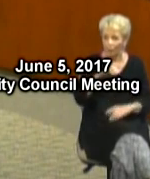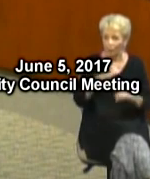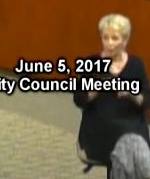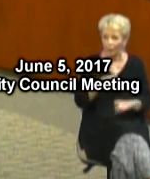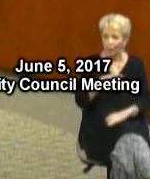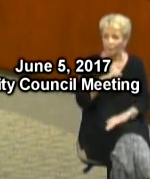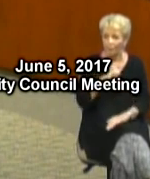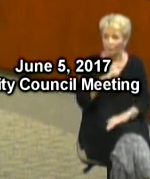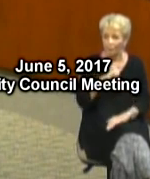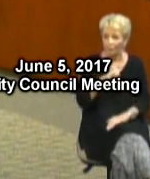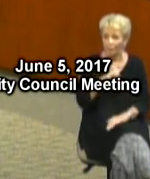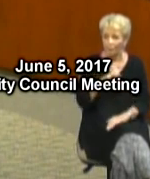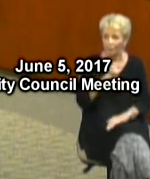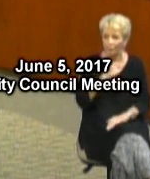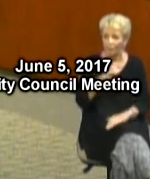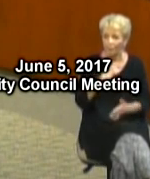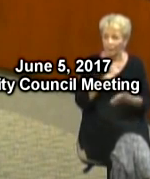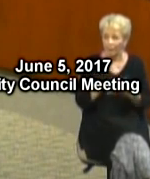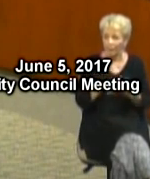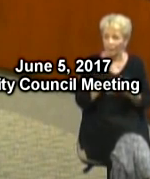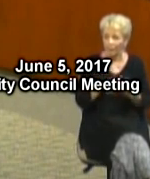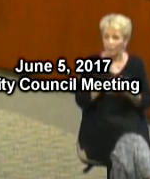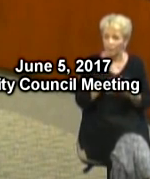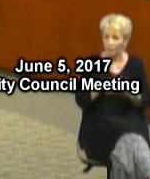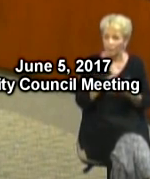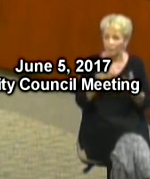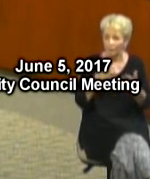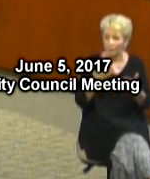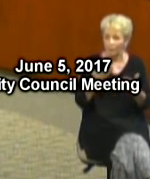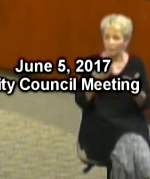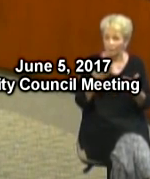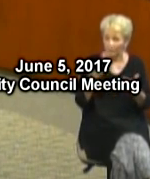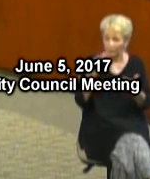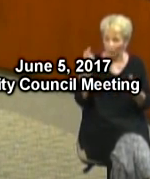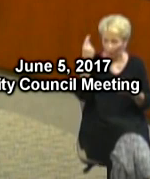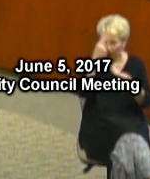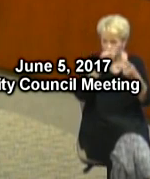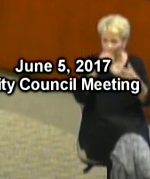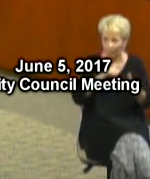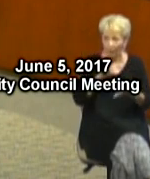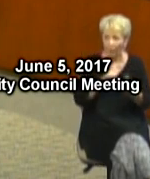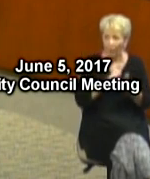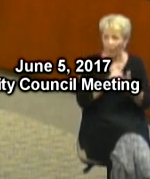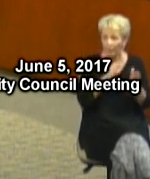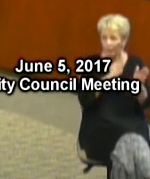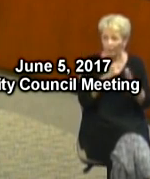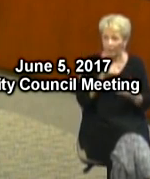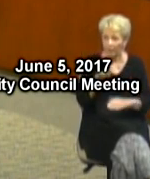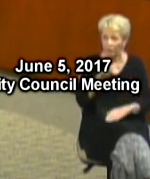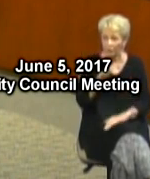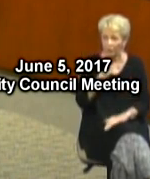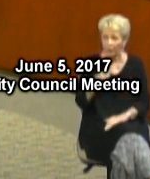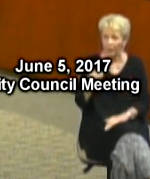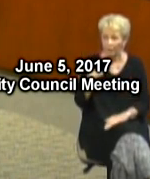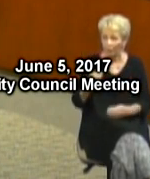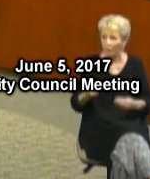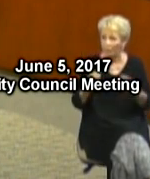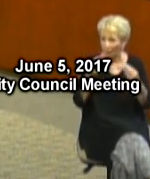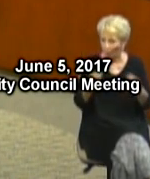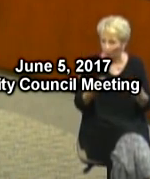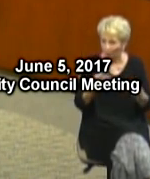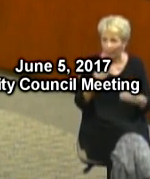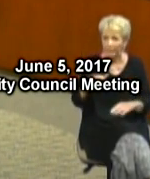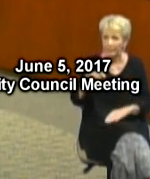objectives, given practical consideration identified by the Planning and Zoning Commission. We have a motion. Second.